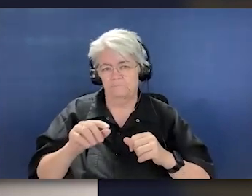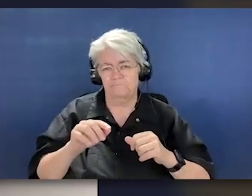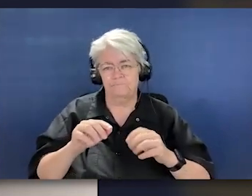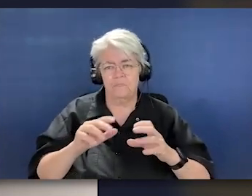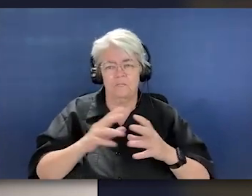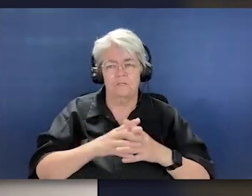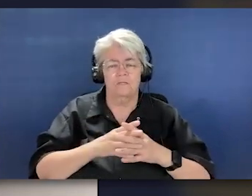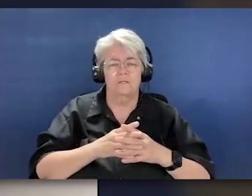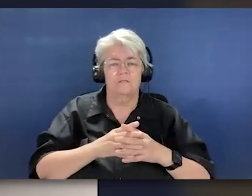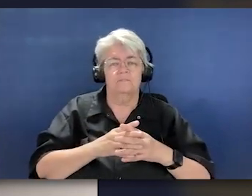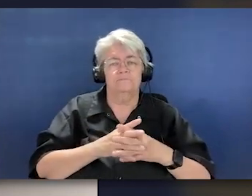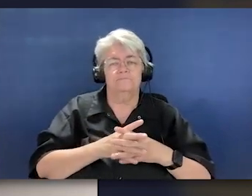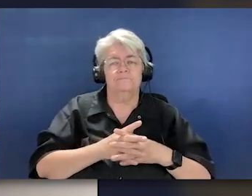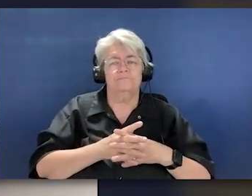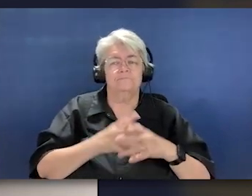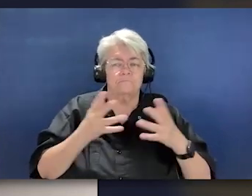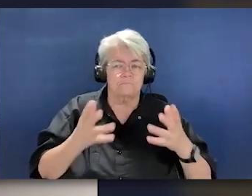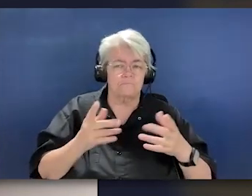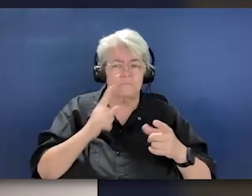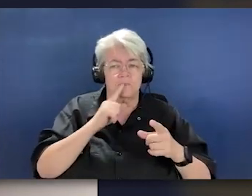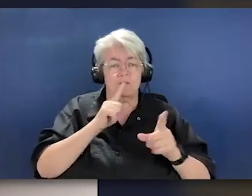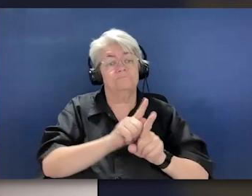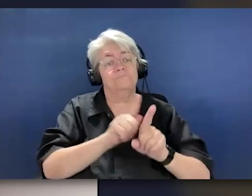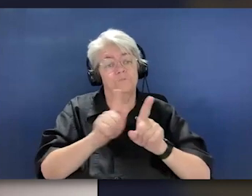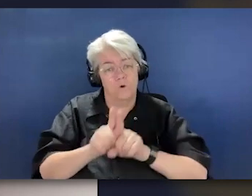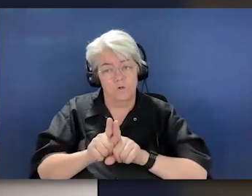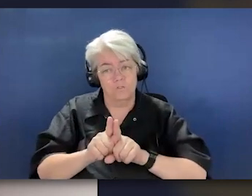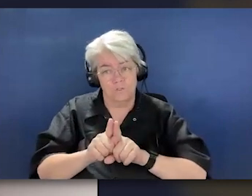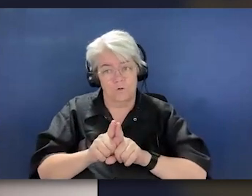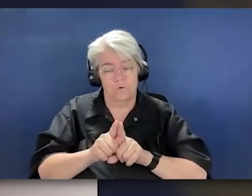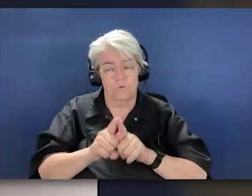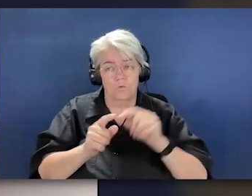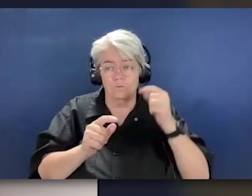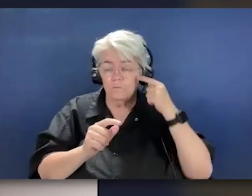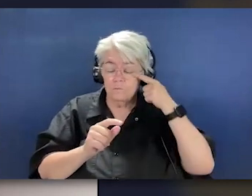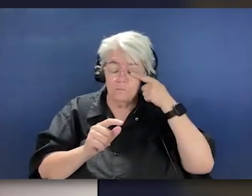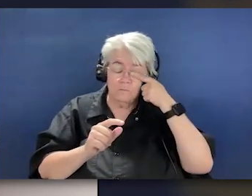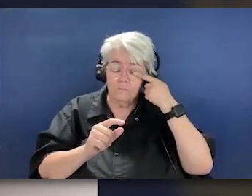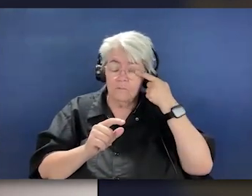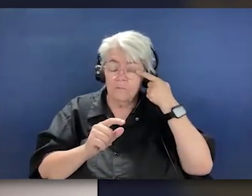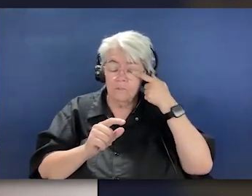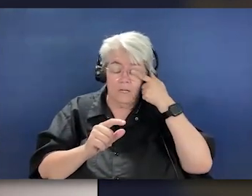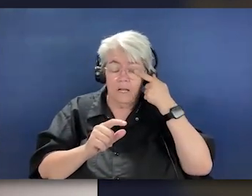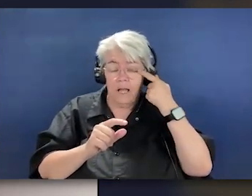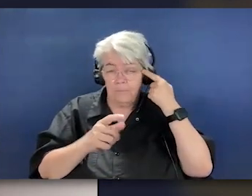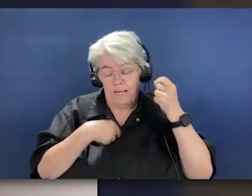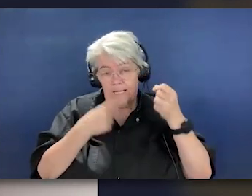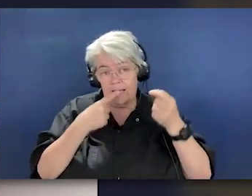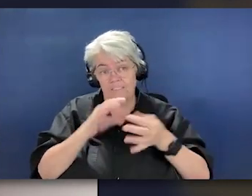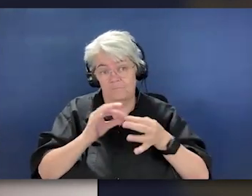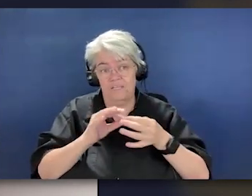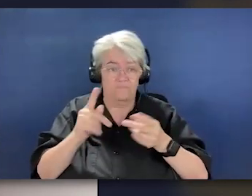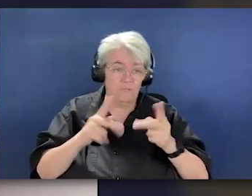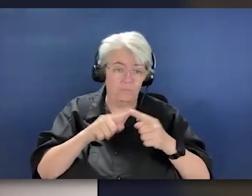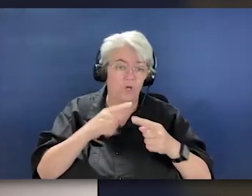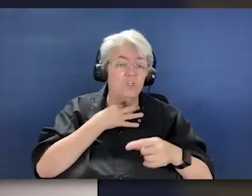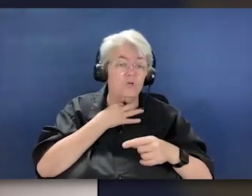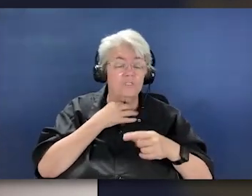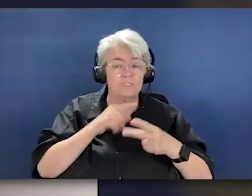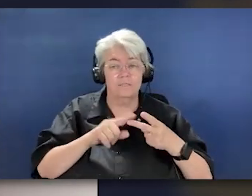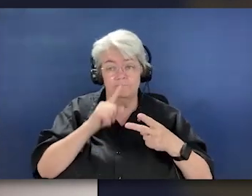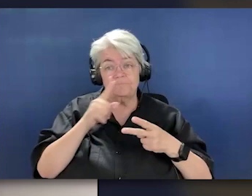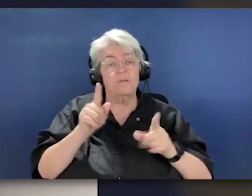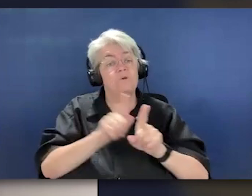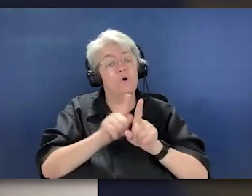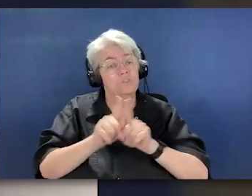a number of ways. We are also, which I could speak about if there's time at the end or if people are curious, but we're